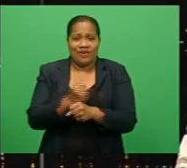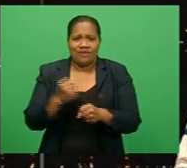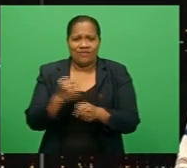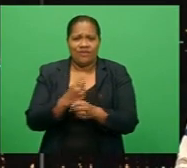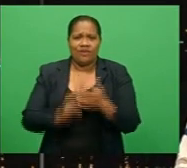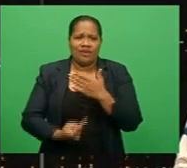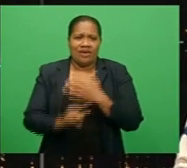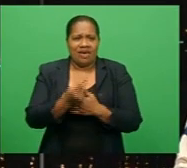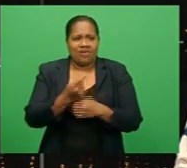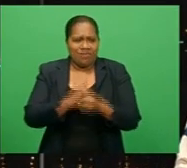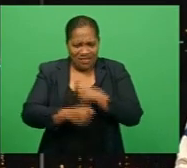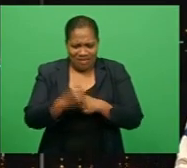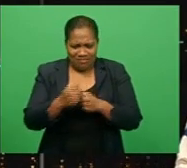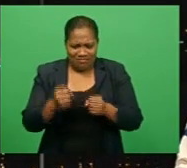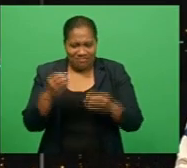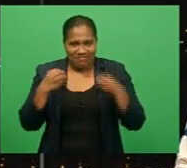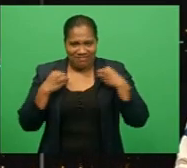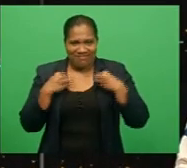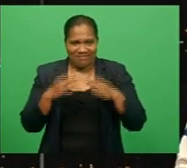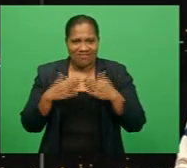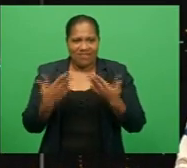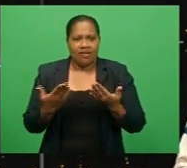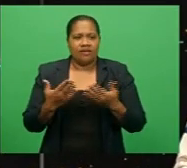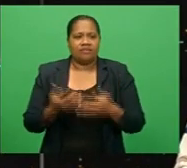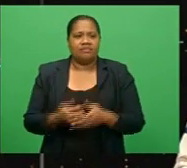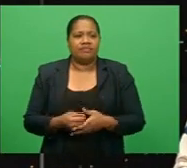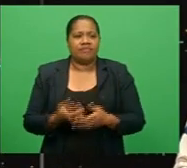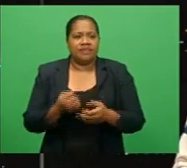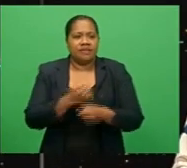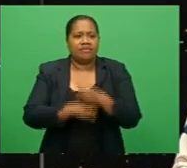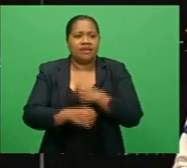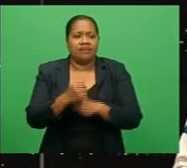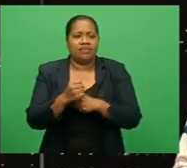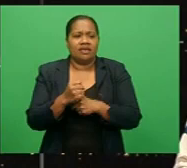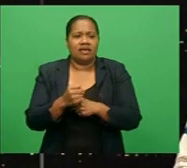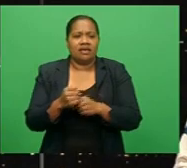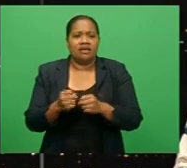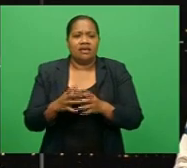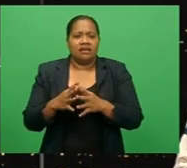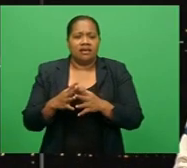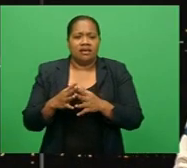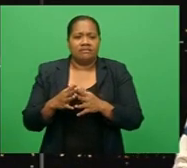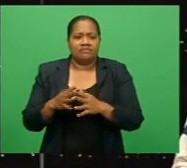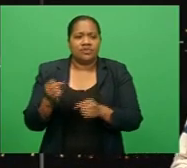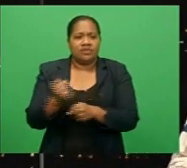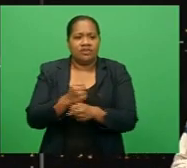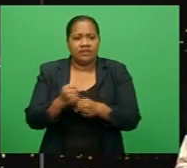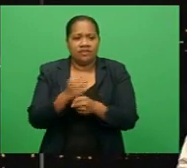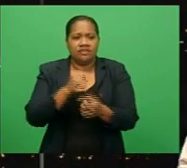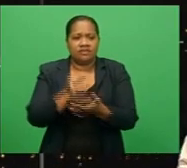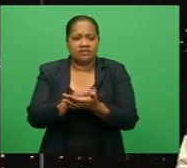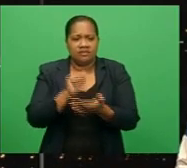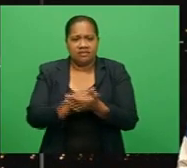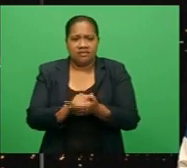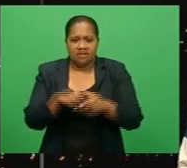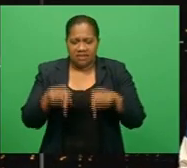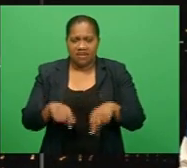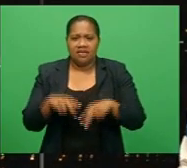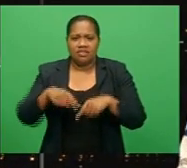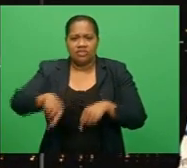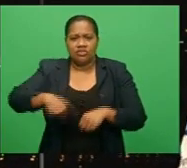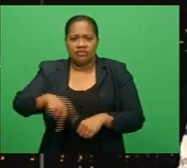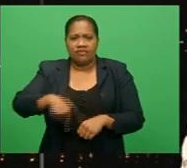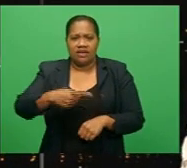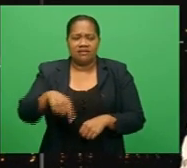into a business, becoming the newest cafe operator in Suva. Sawad Bistro opened in Flagstaff last week, and as